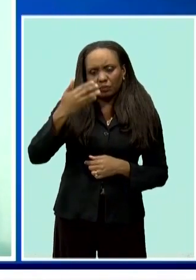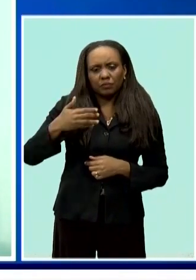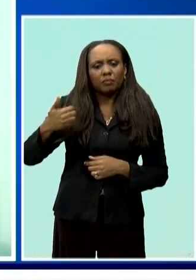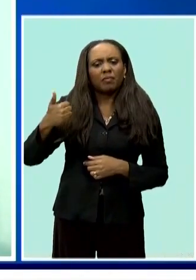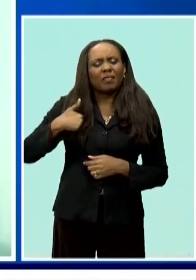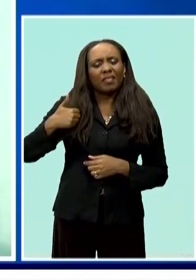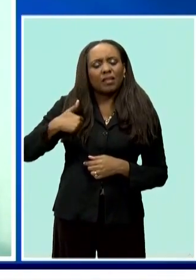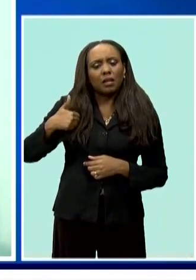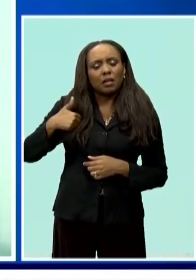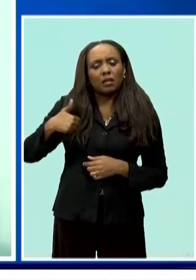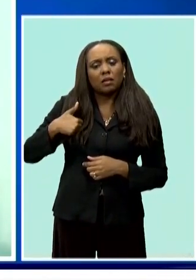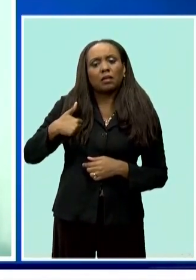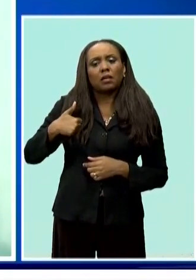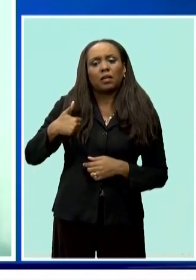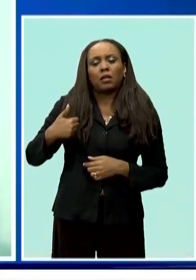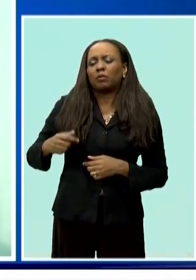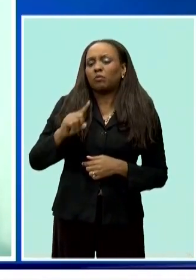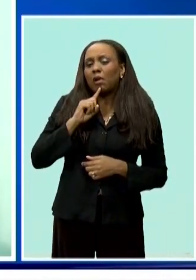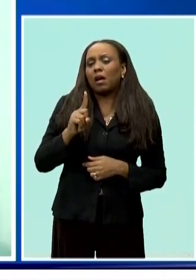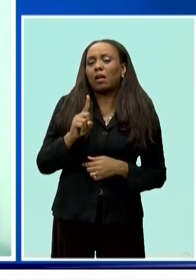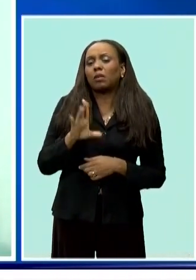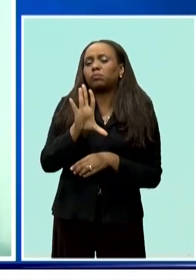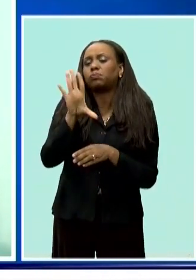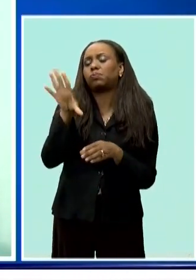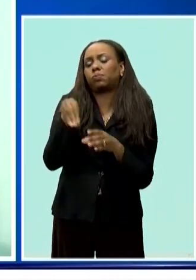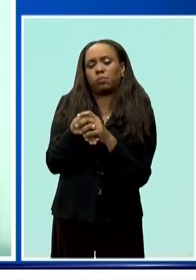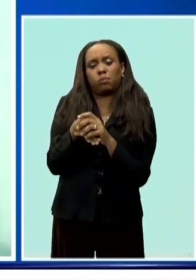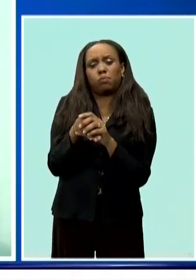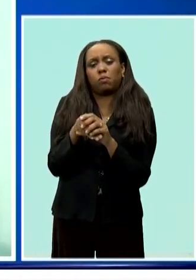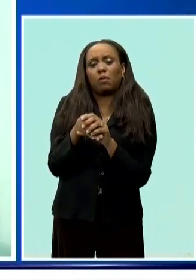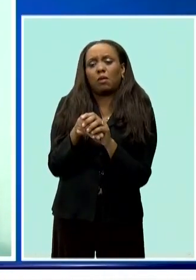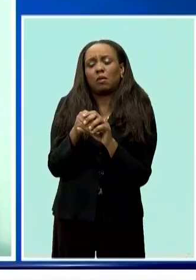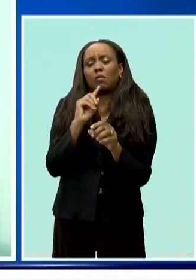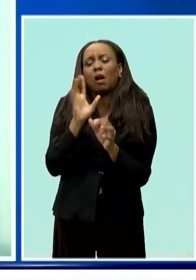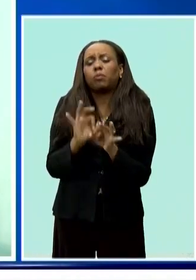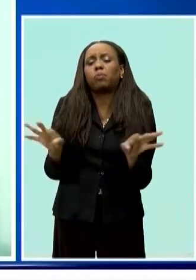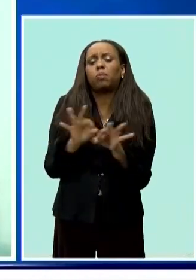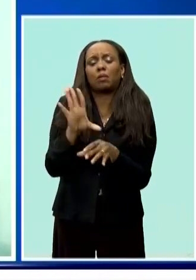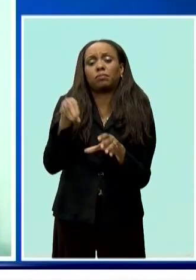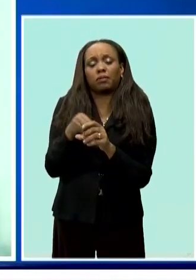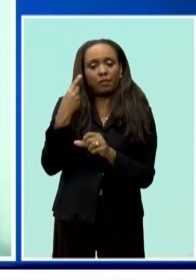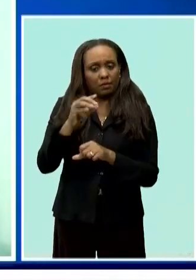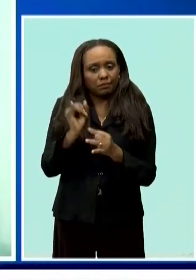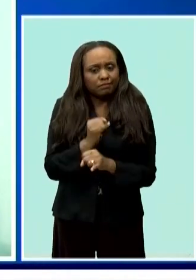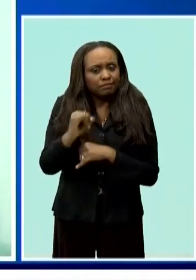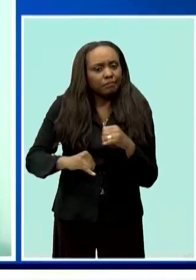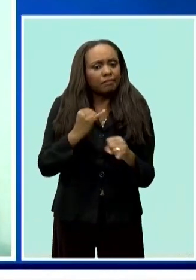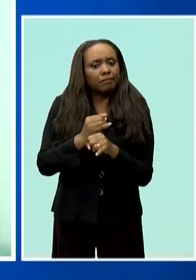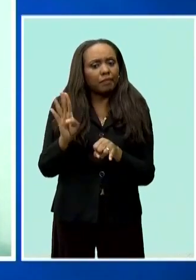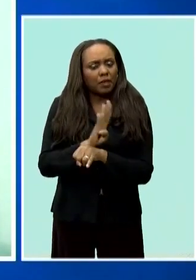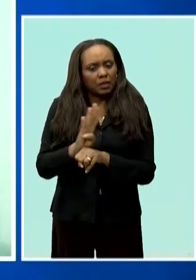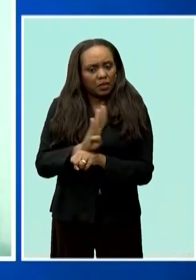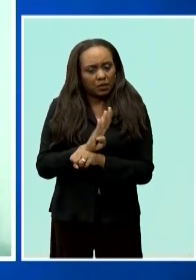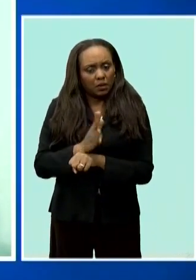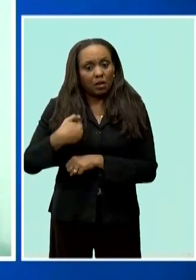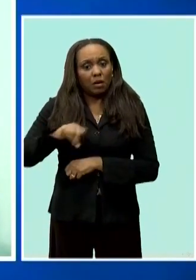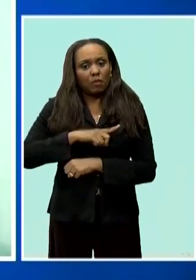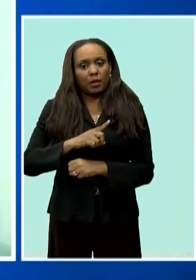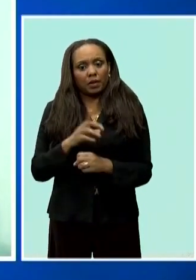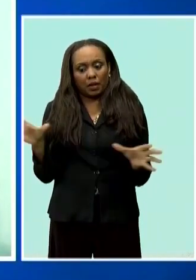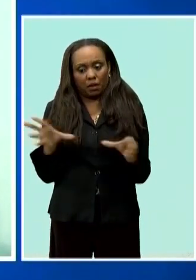and other key players in the financial services industry. The trip included stops in Montreal, Toronto, Washington, D.C. and Miami.